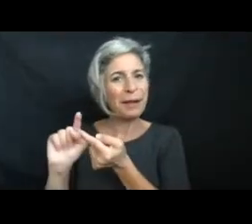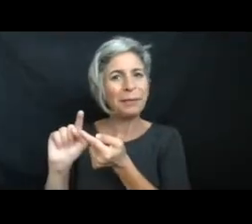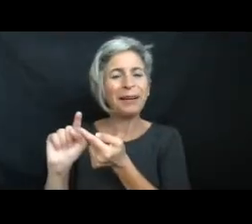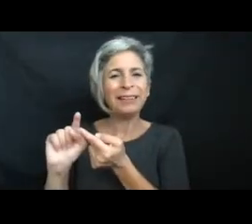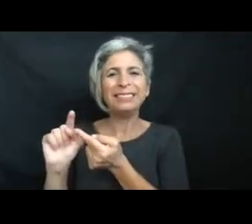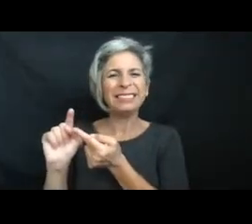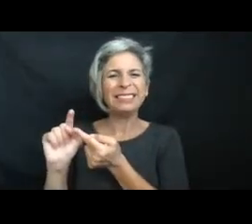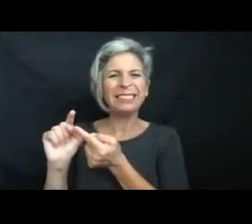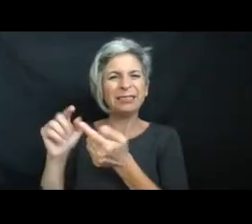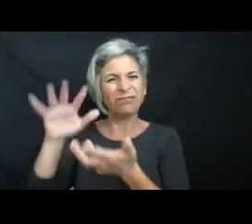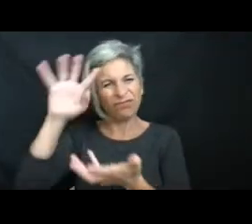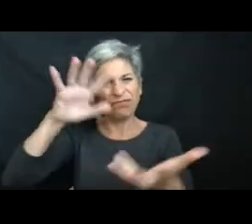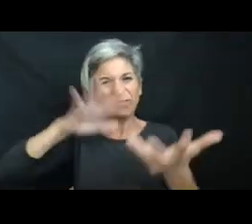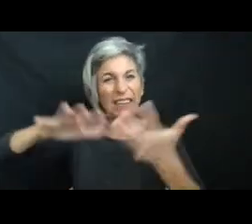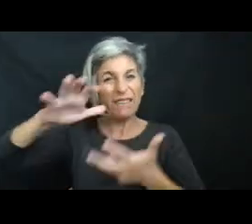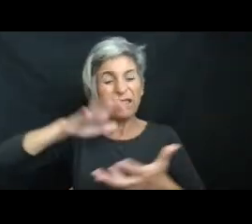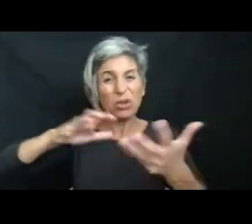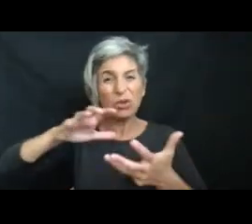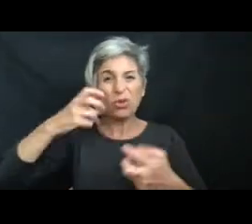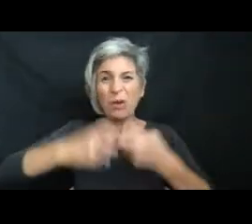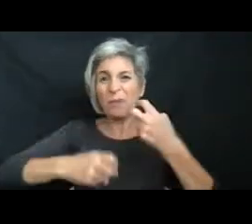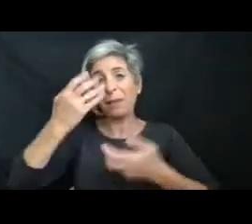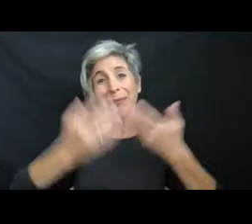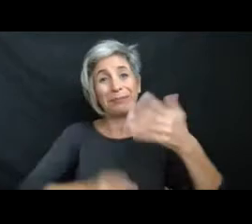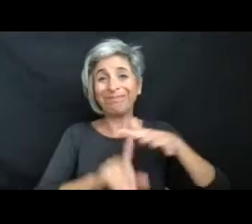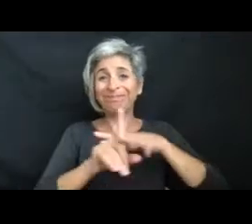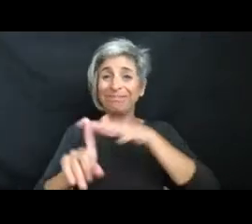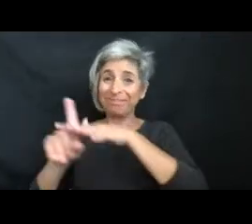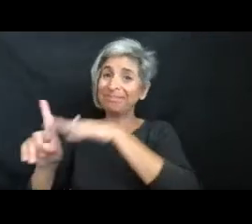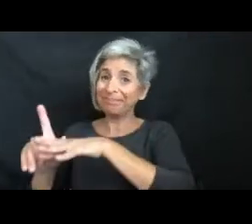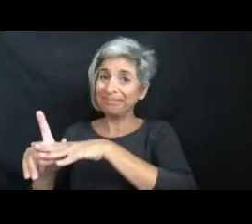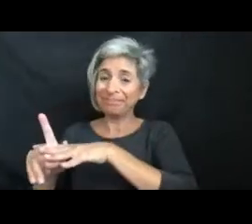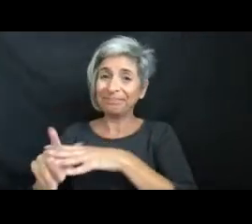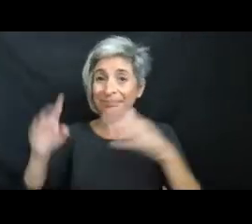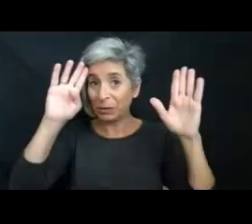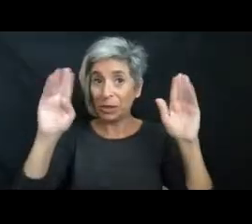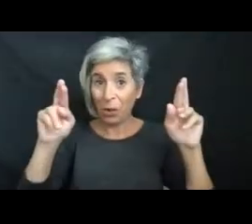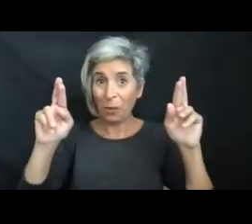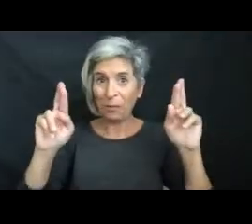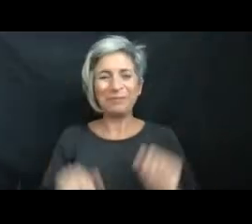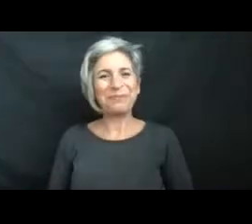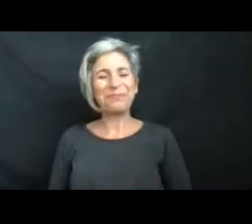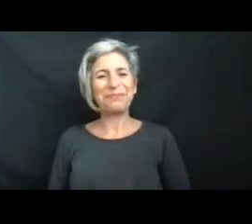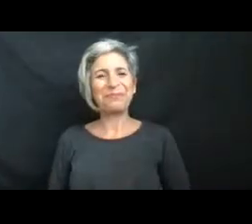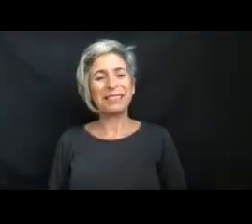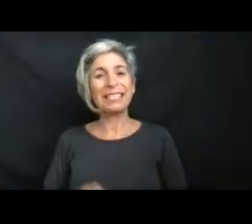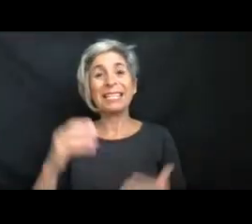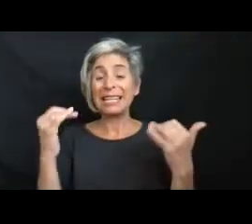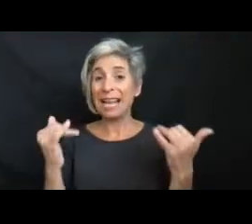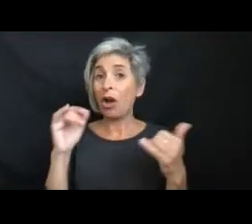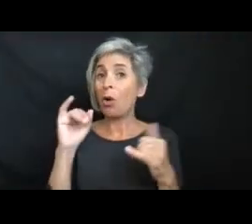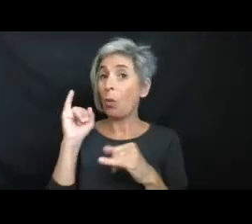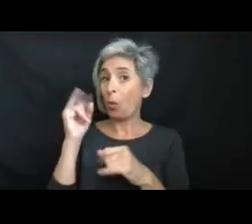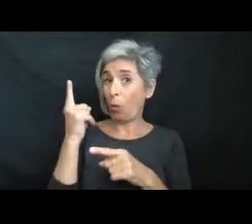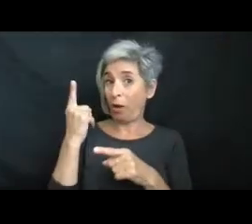any issues that may occur. And with that, one last